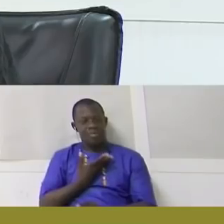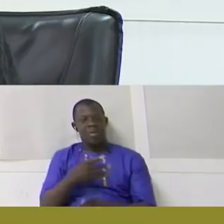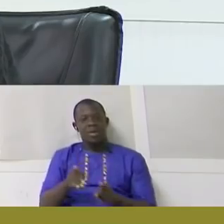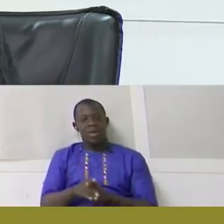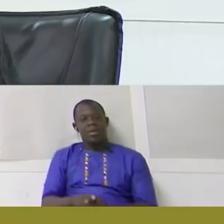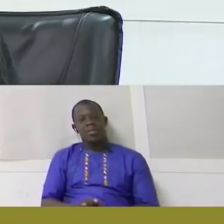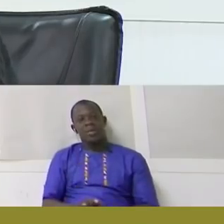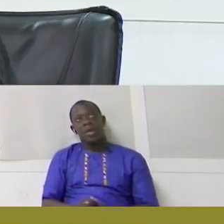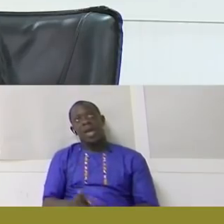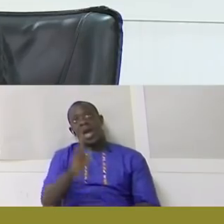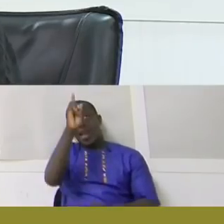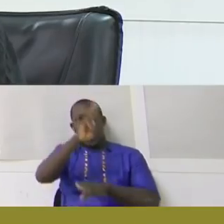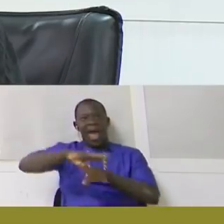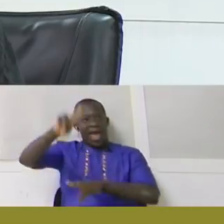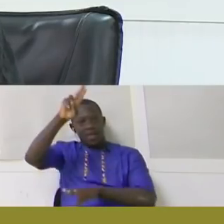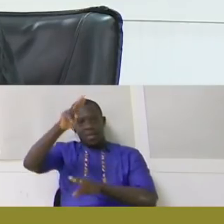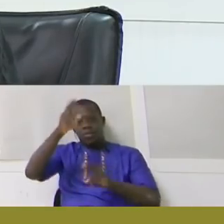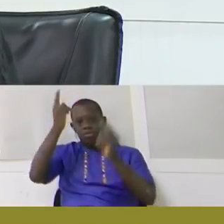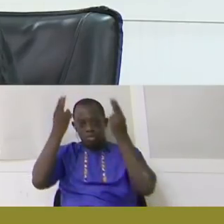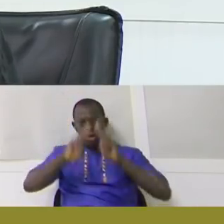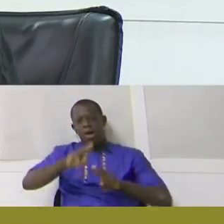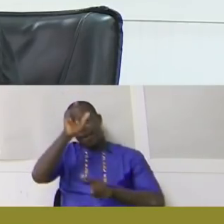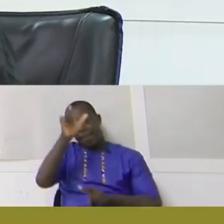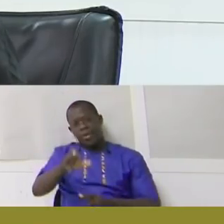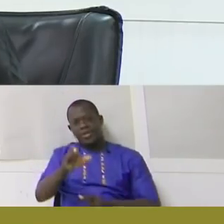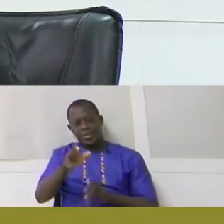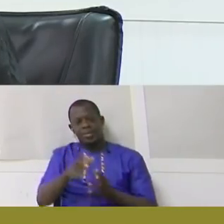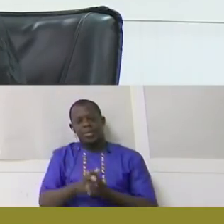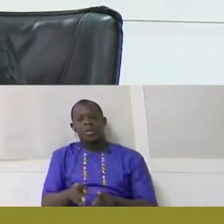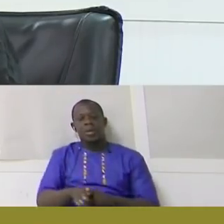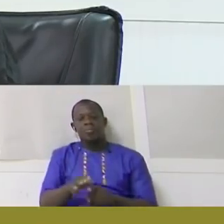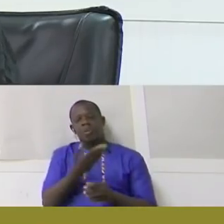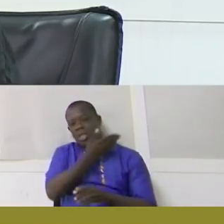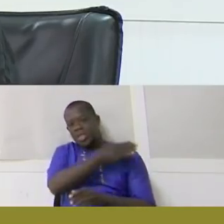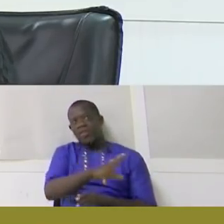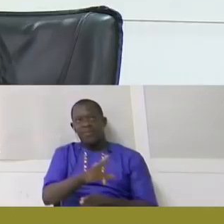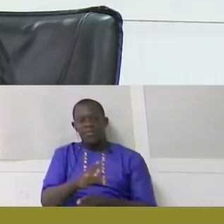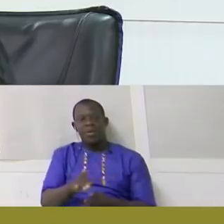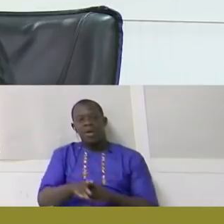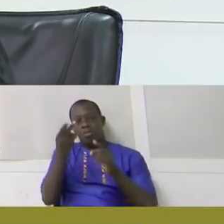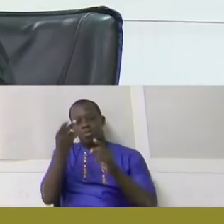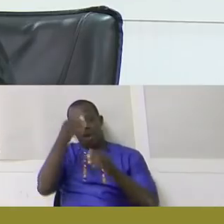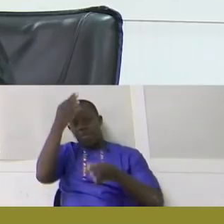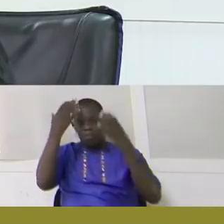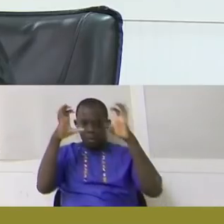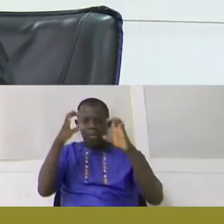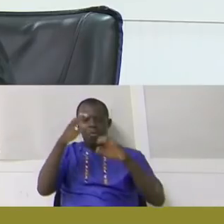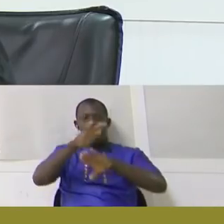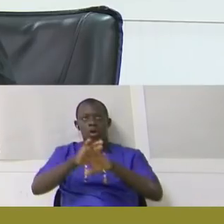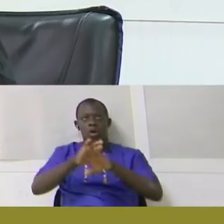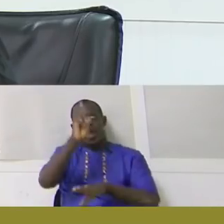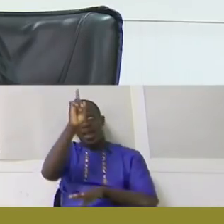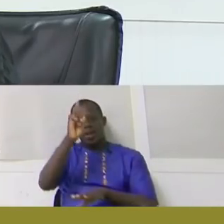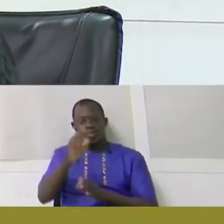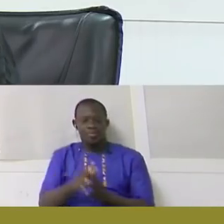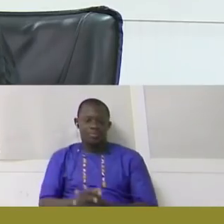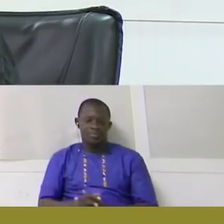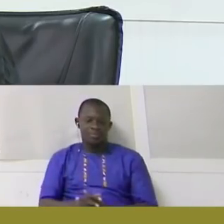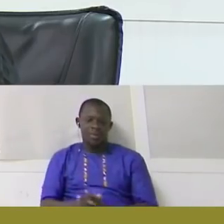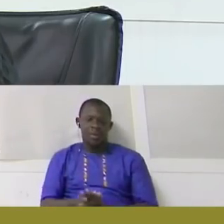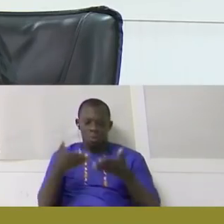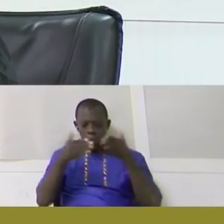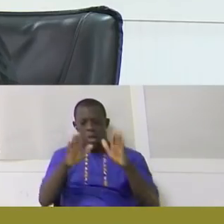yalla moy the highest judge. I said God is the highest judge. Bainas ma case bi si loxo yalla. I leave my case in the hands of God. So nun